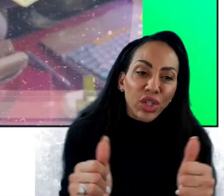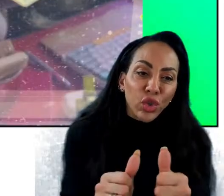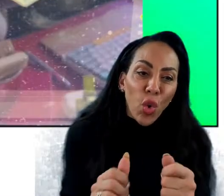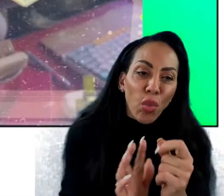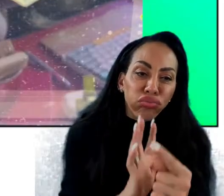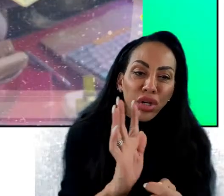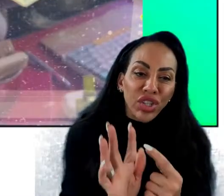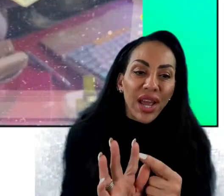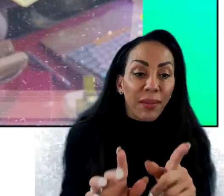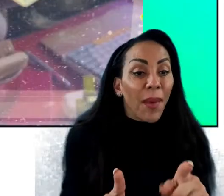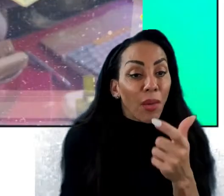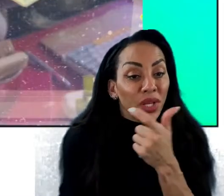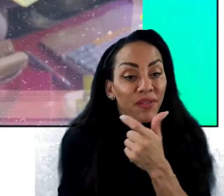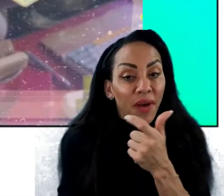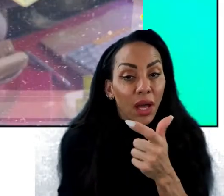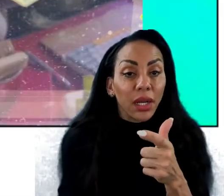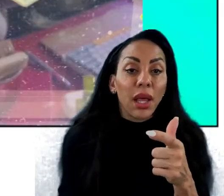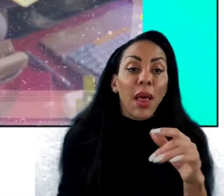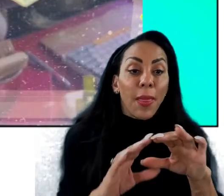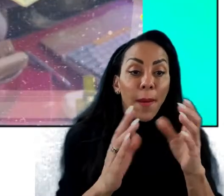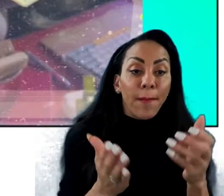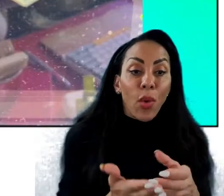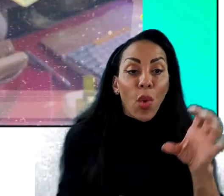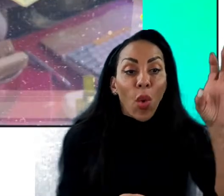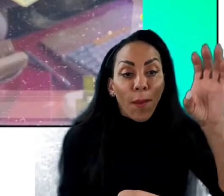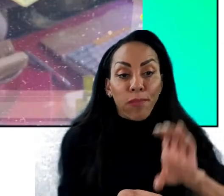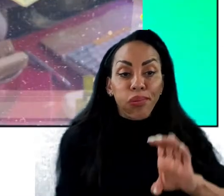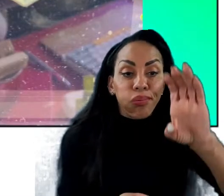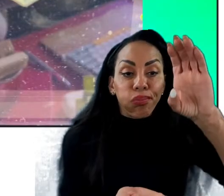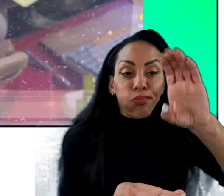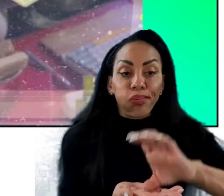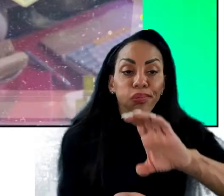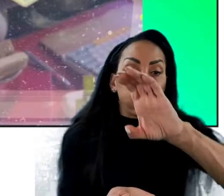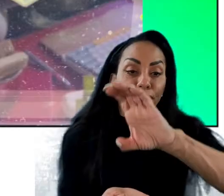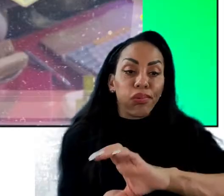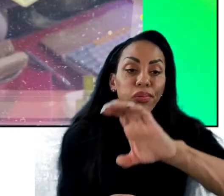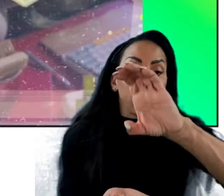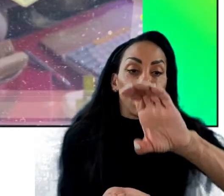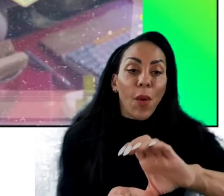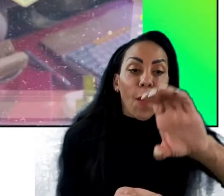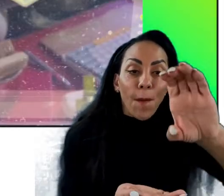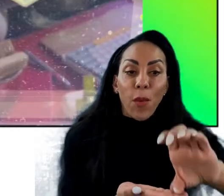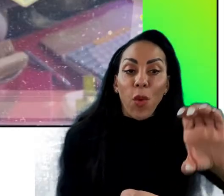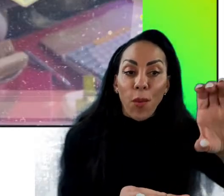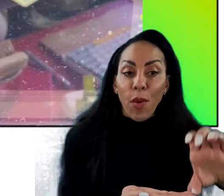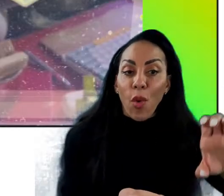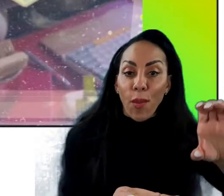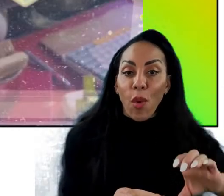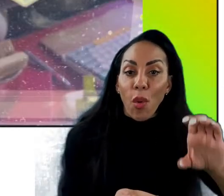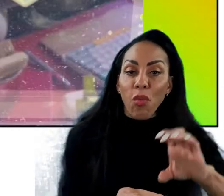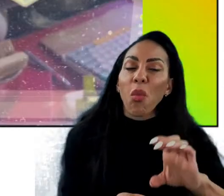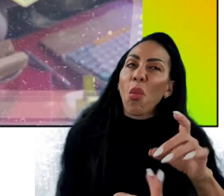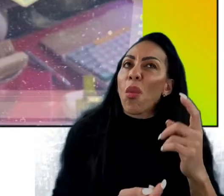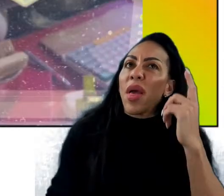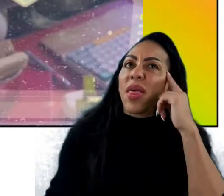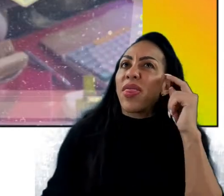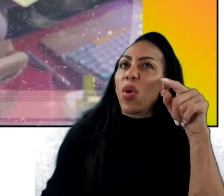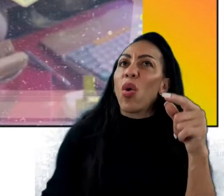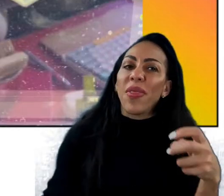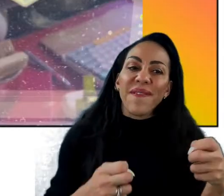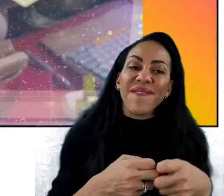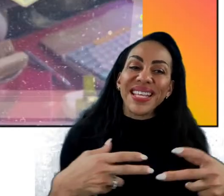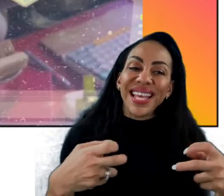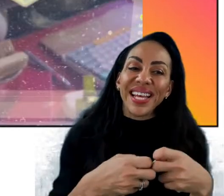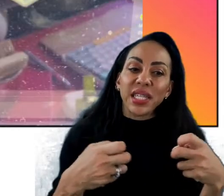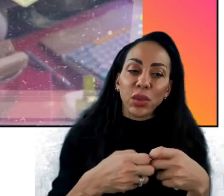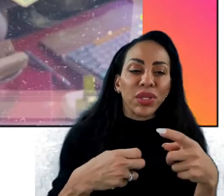The bouncy ball concept kept coming back. The simplicity of those physics had a certain